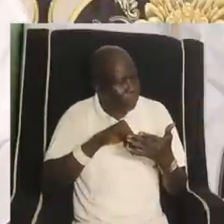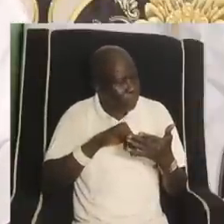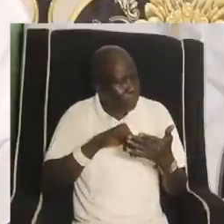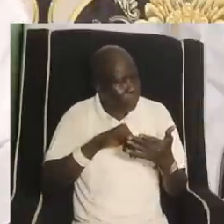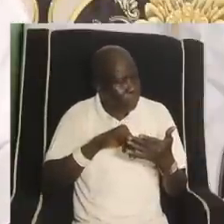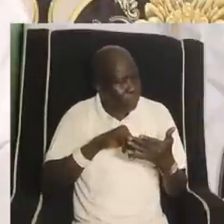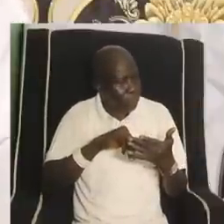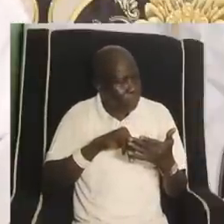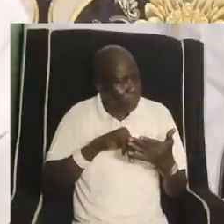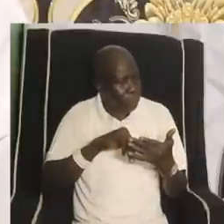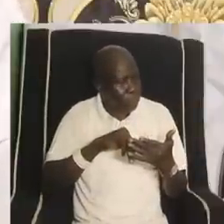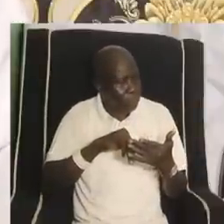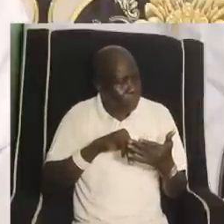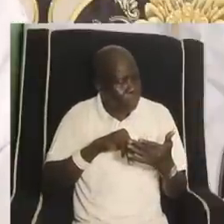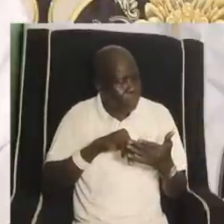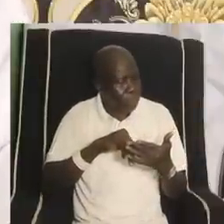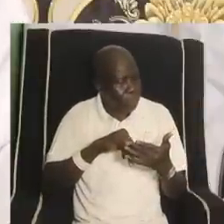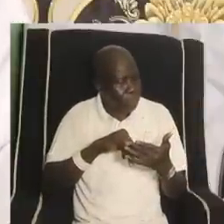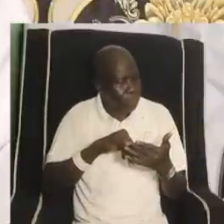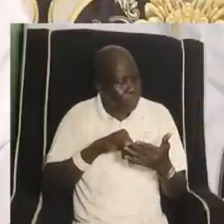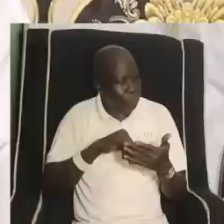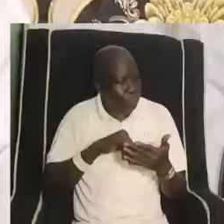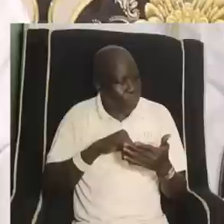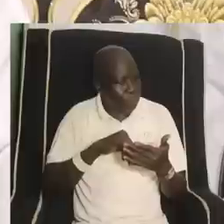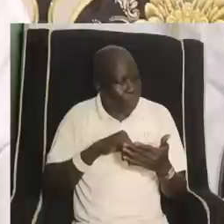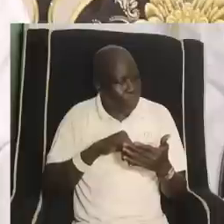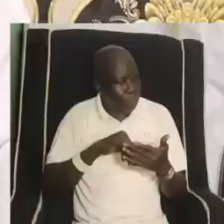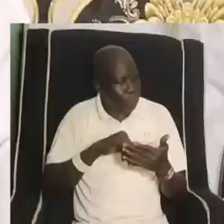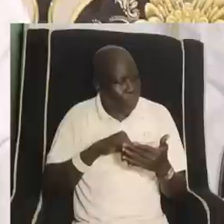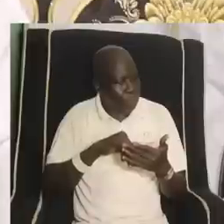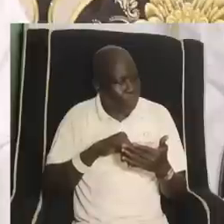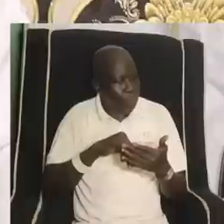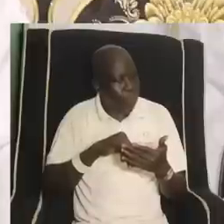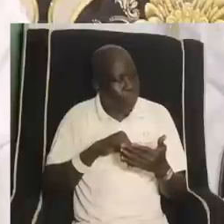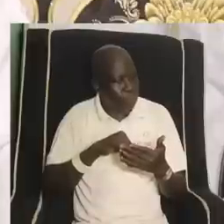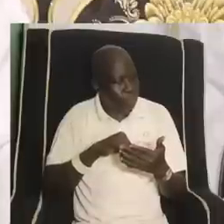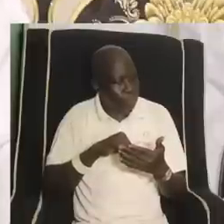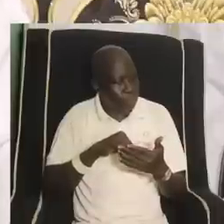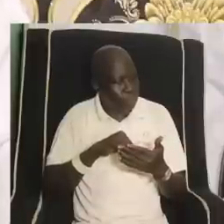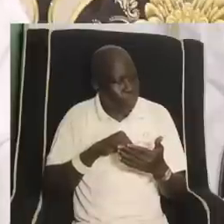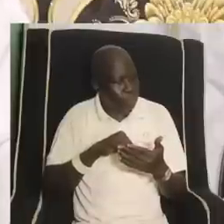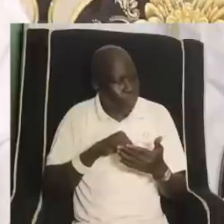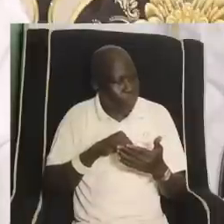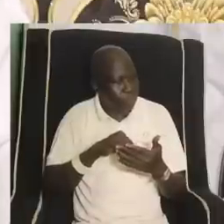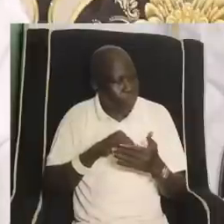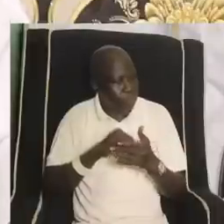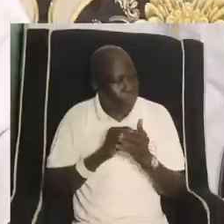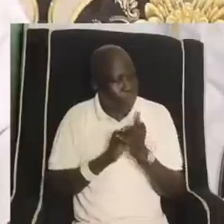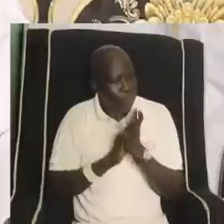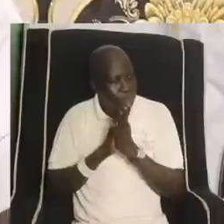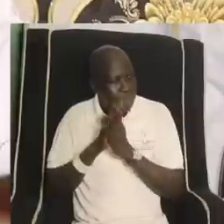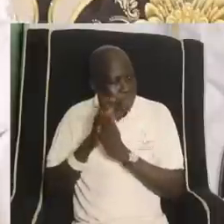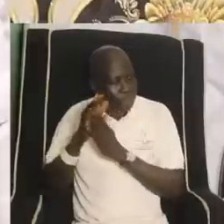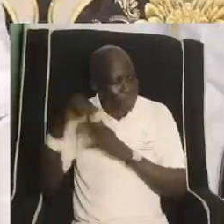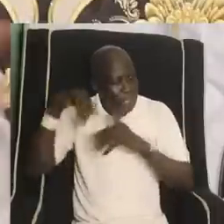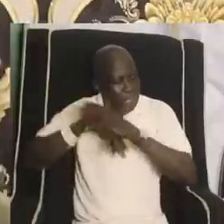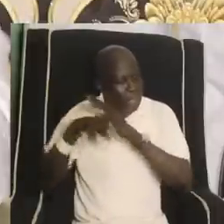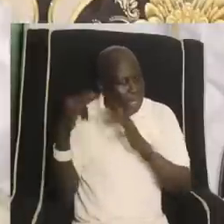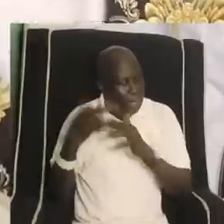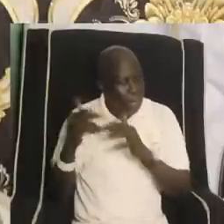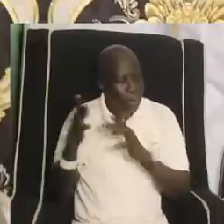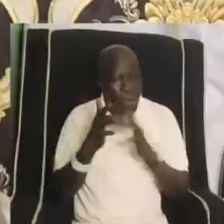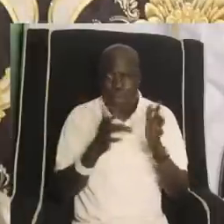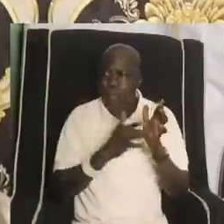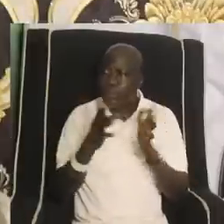verse. Yes, I want to allow you be your crossio. What's my baby? I want to die in the